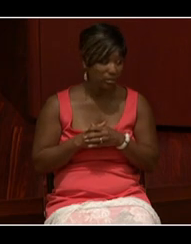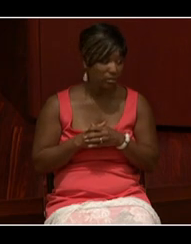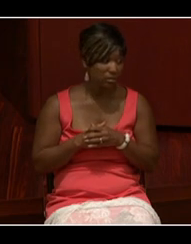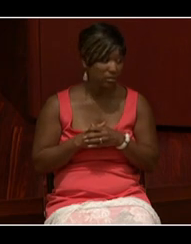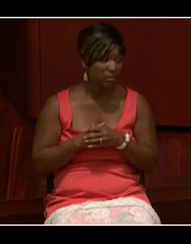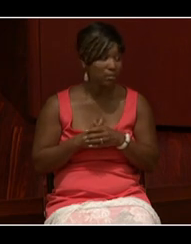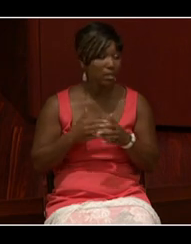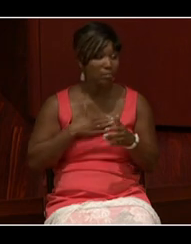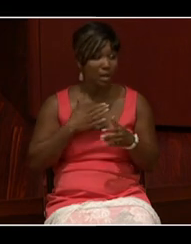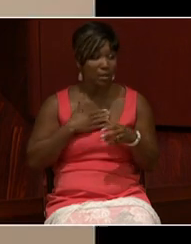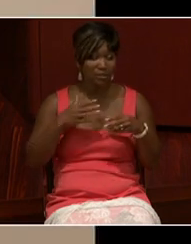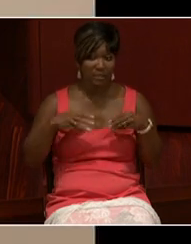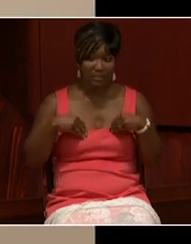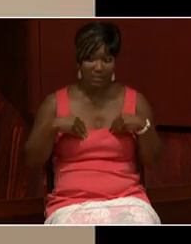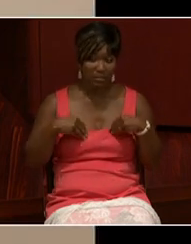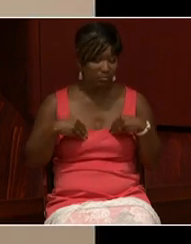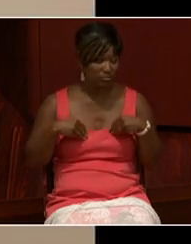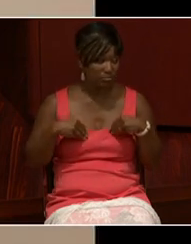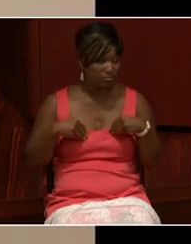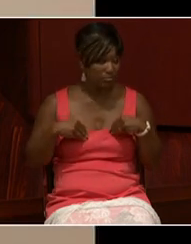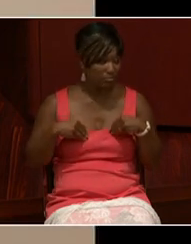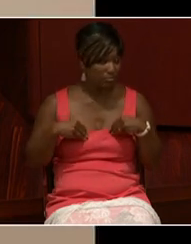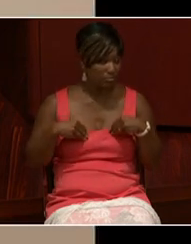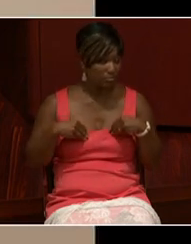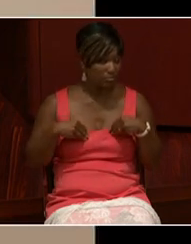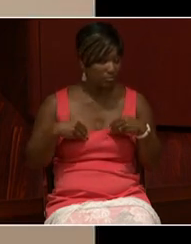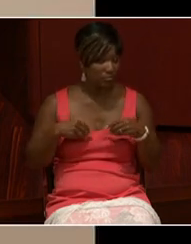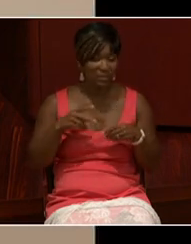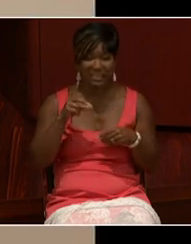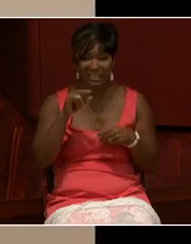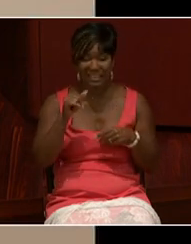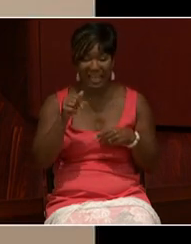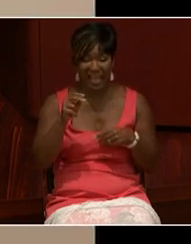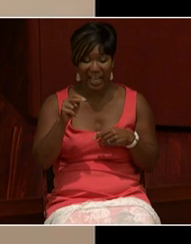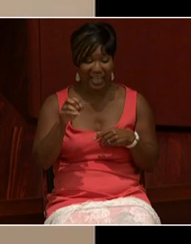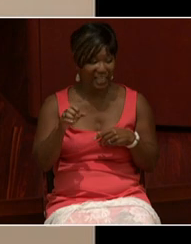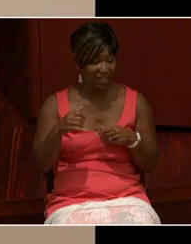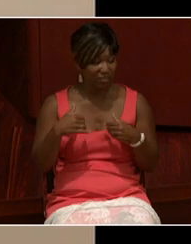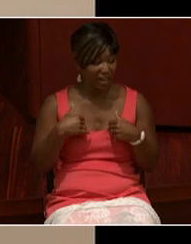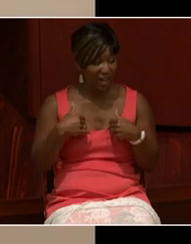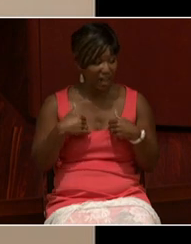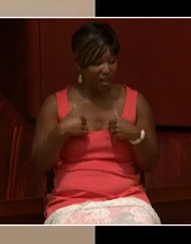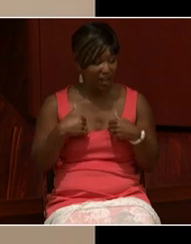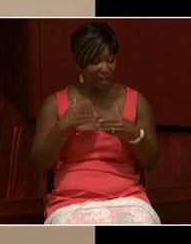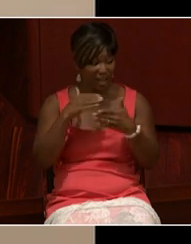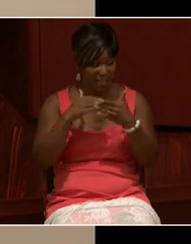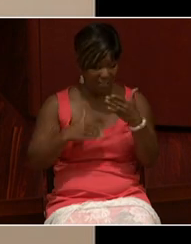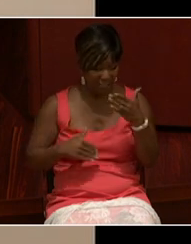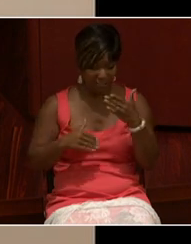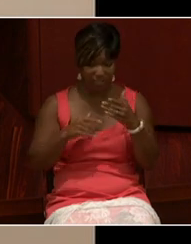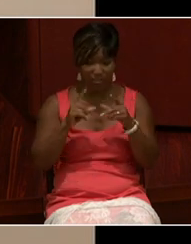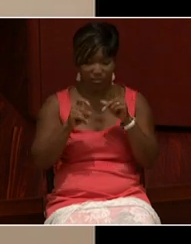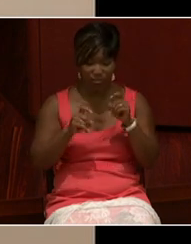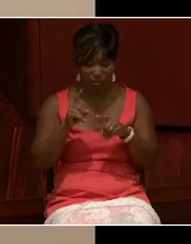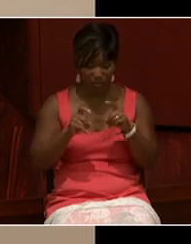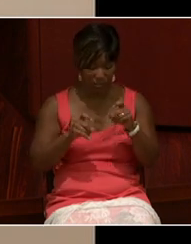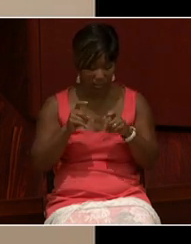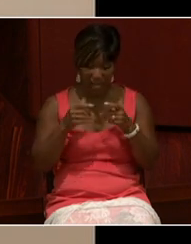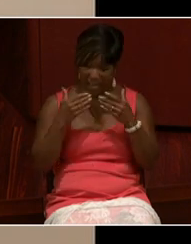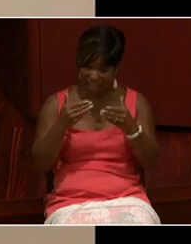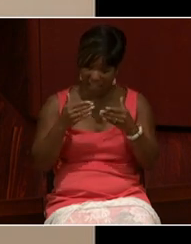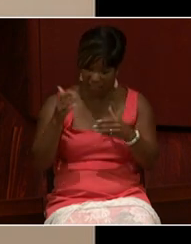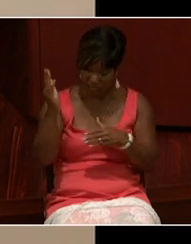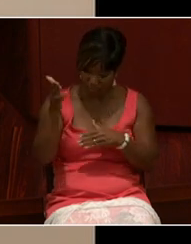certainly am happy to take those at this point. Jake, this is Diane. We have quite a list of questions, actually. Thank you for